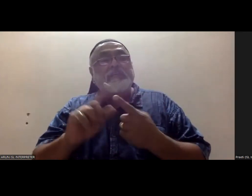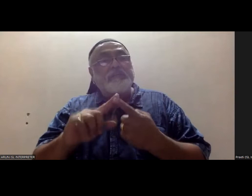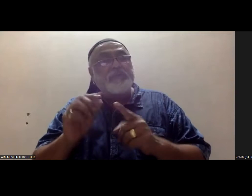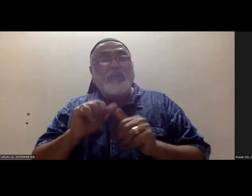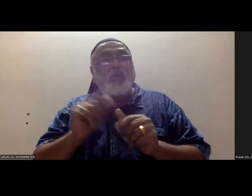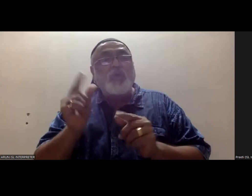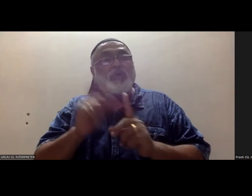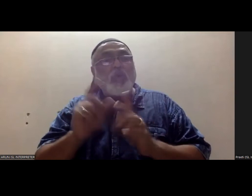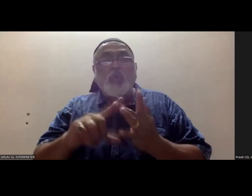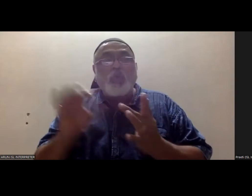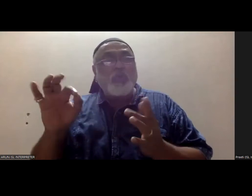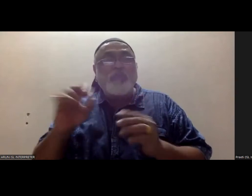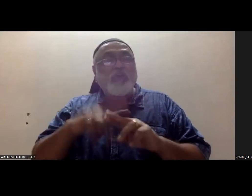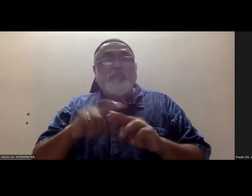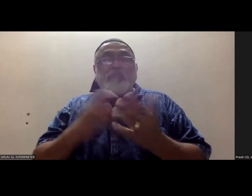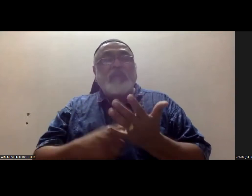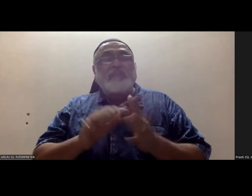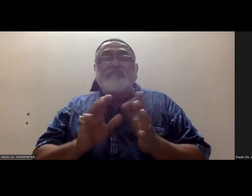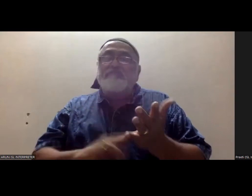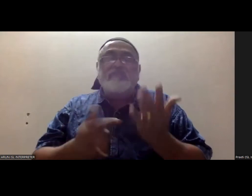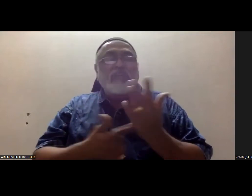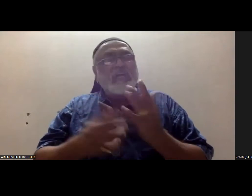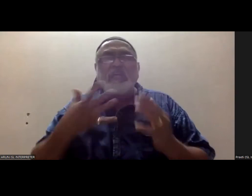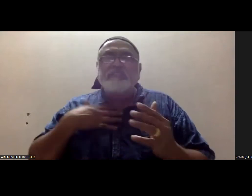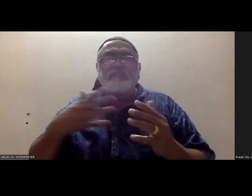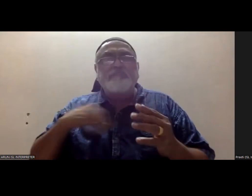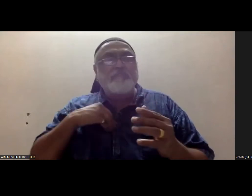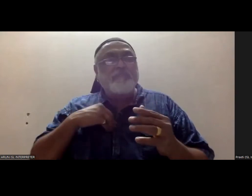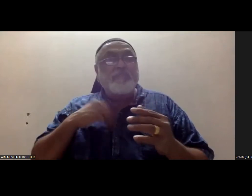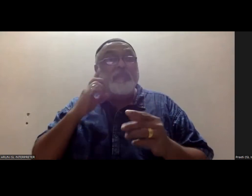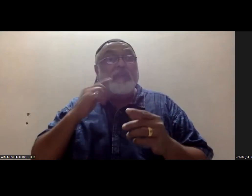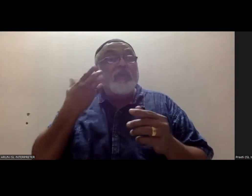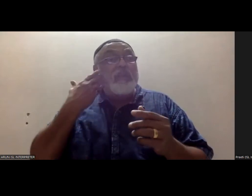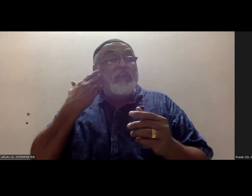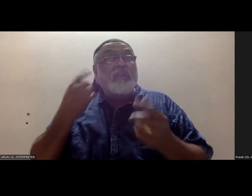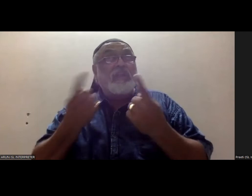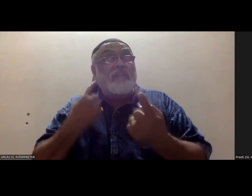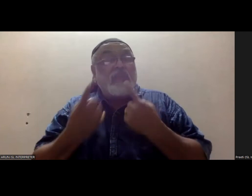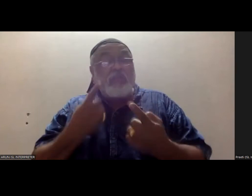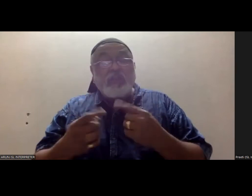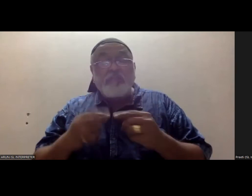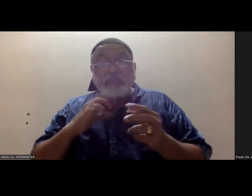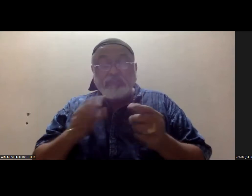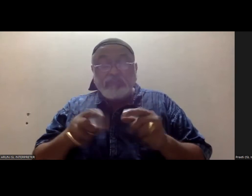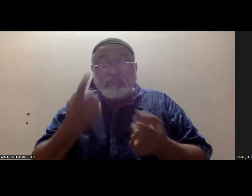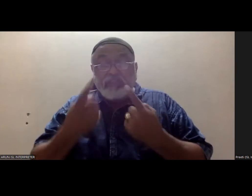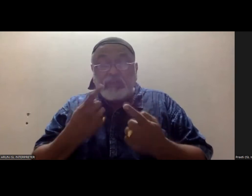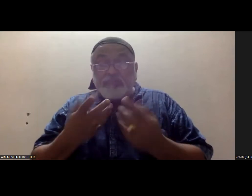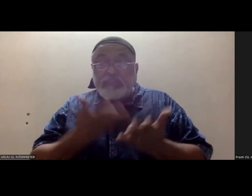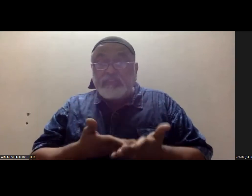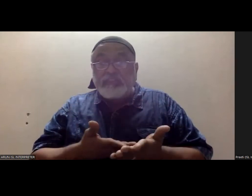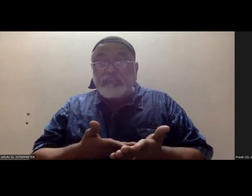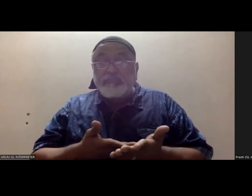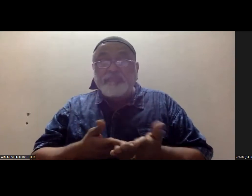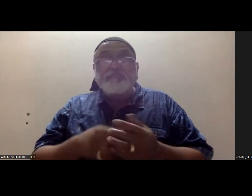an audio format, right? But the problem would come when the evaluator has to evaluate that. So I remember I